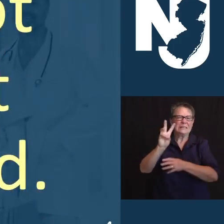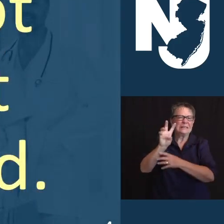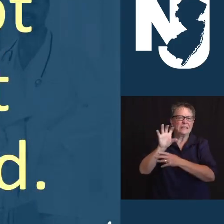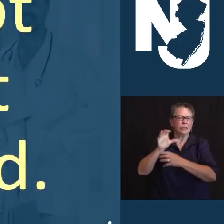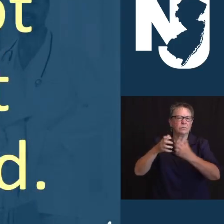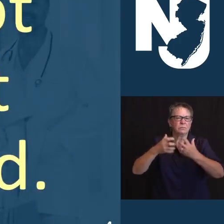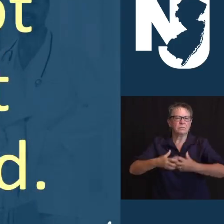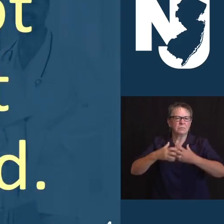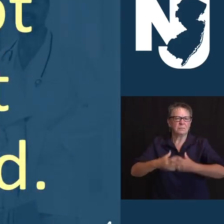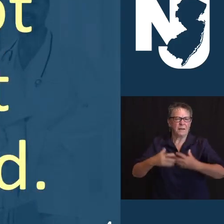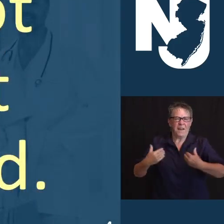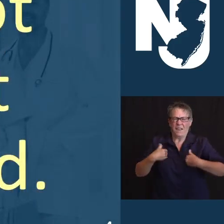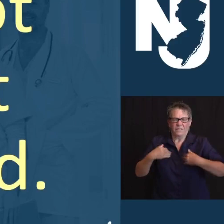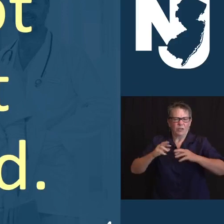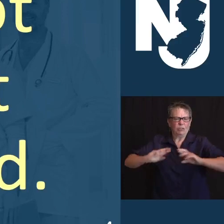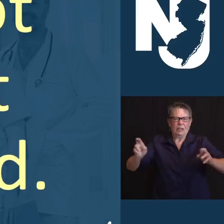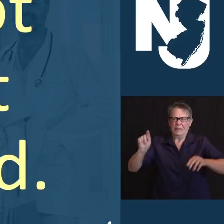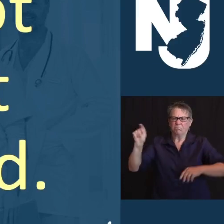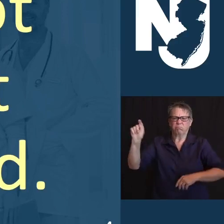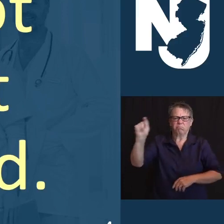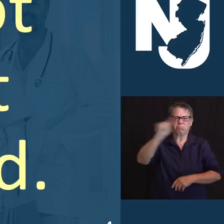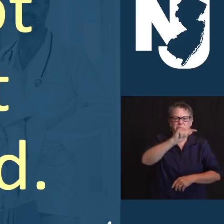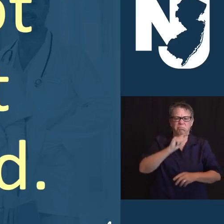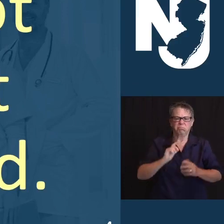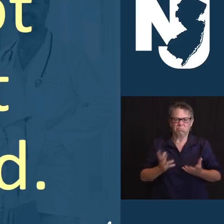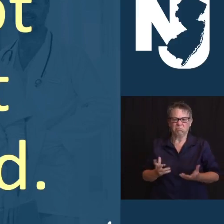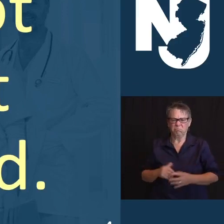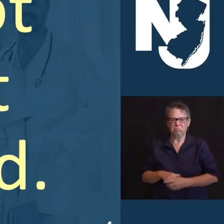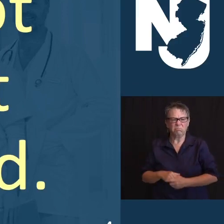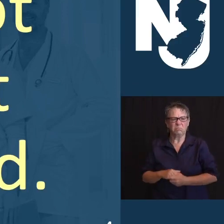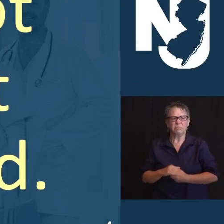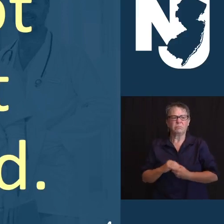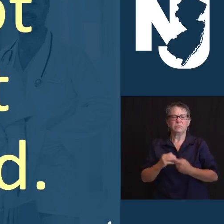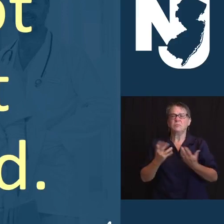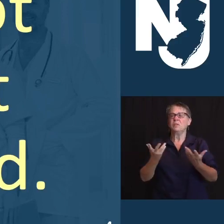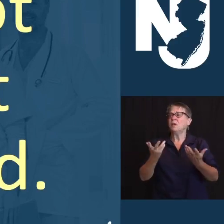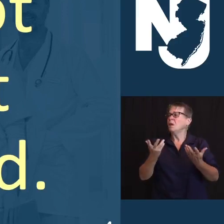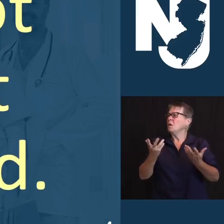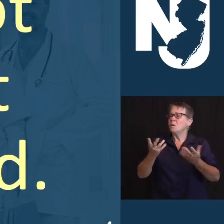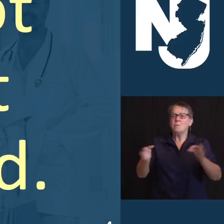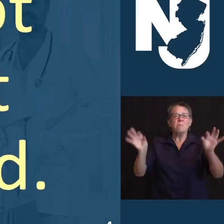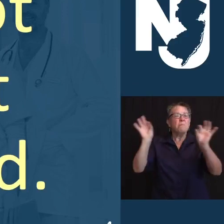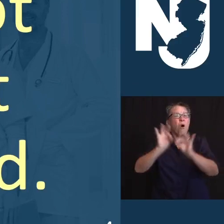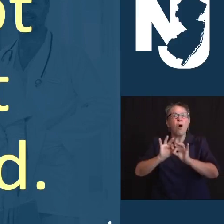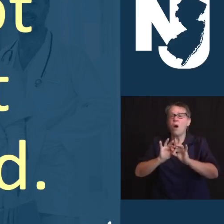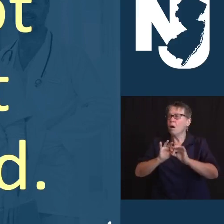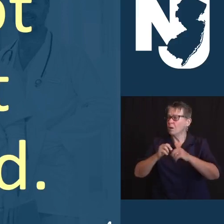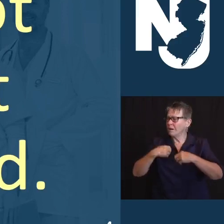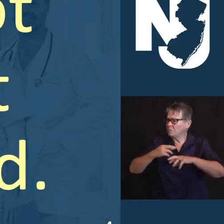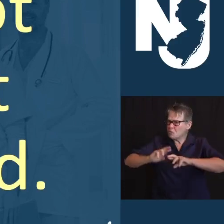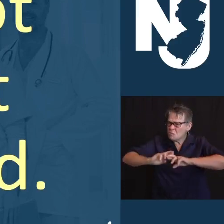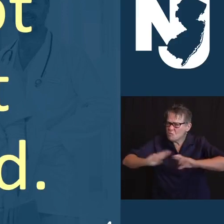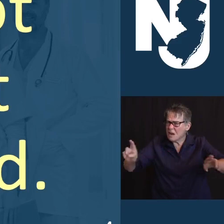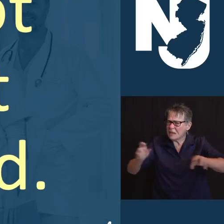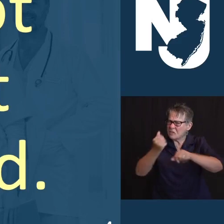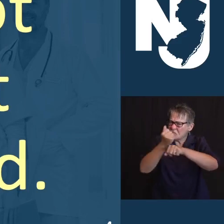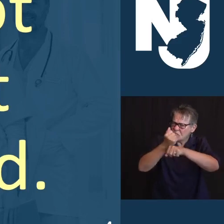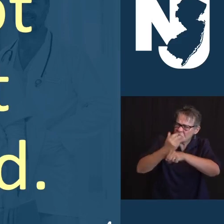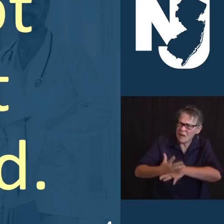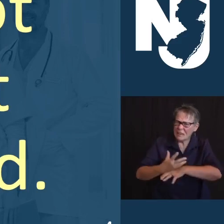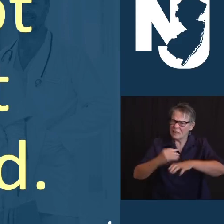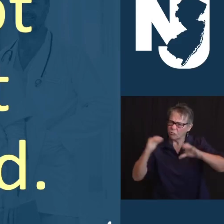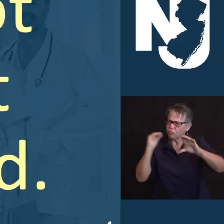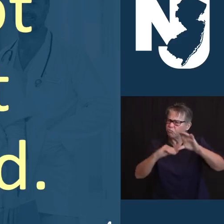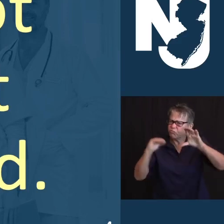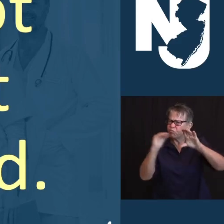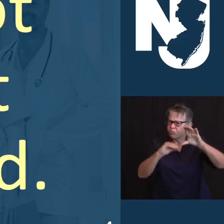the next wave, please God, or the next pandemic, even while we continue to fight this one. We will not, as